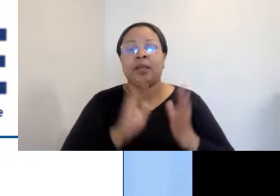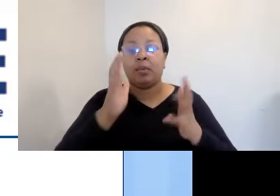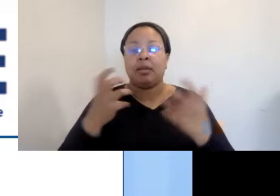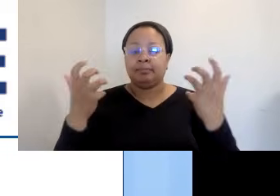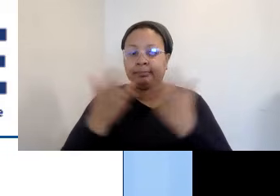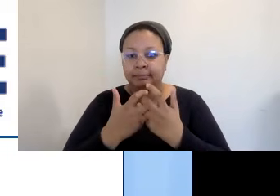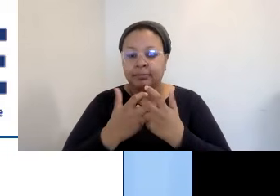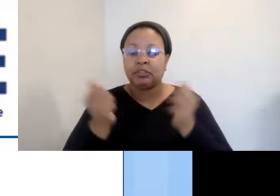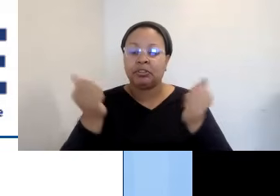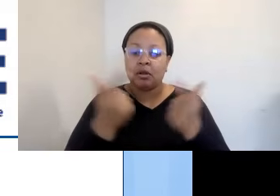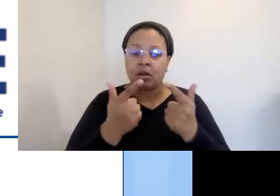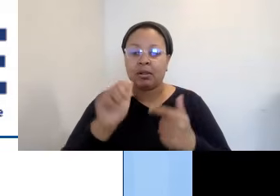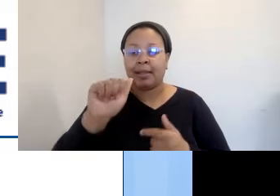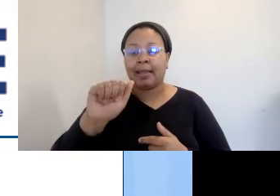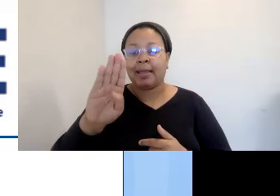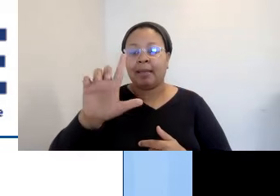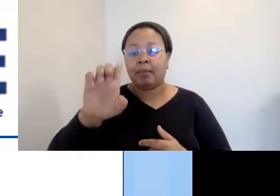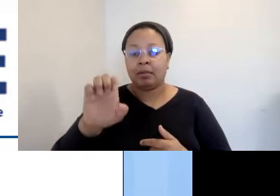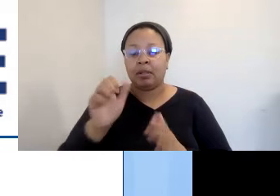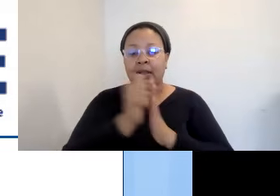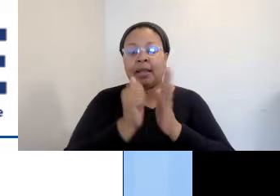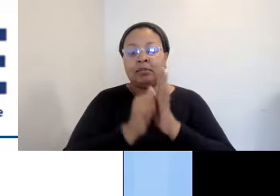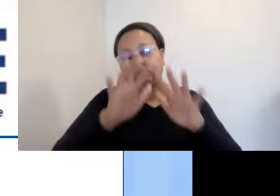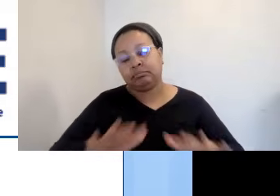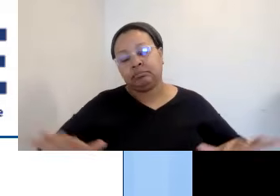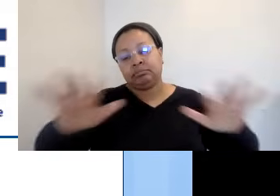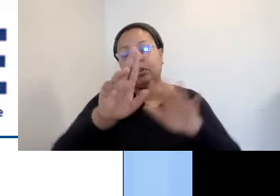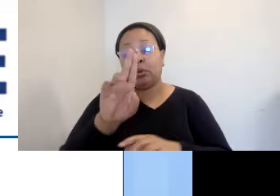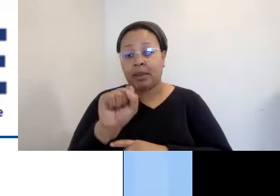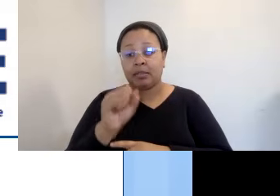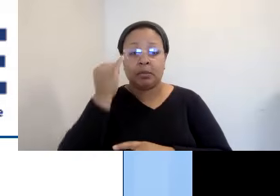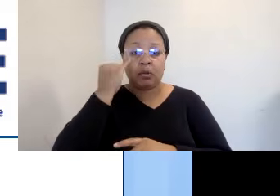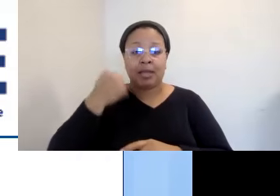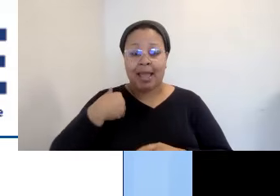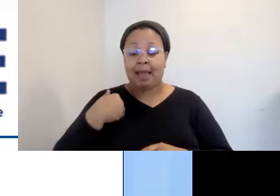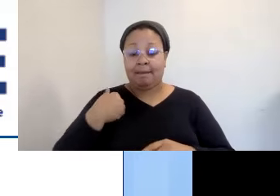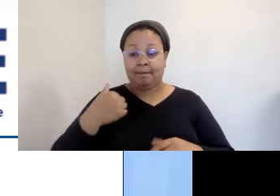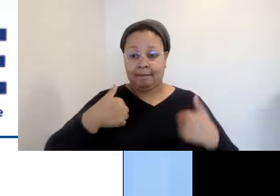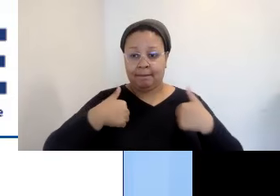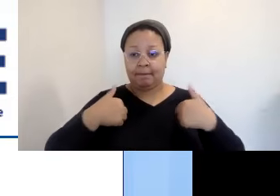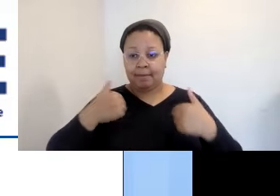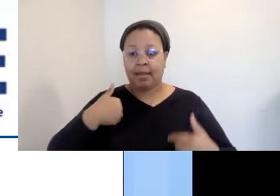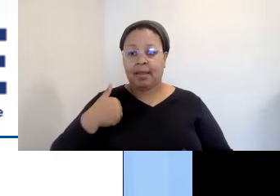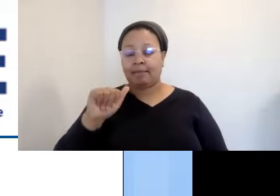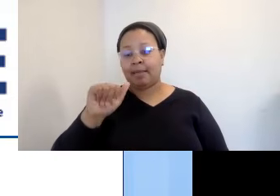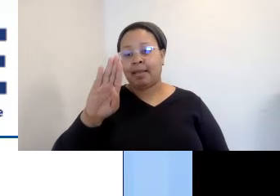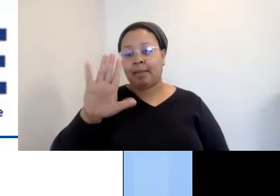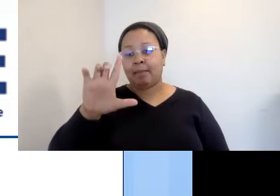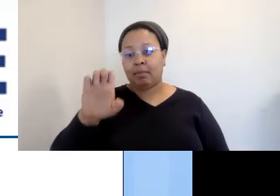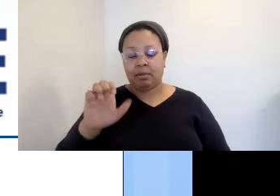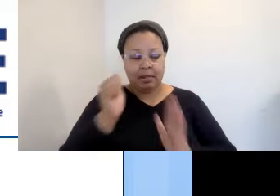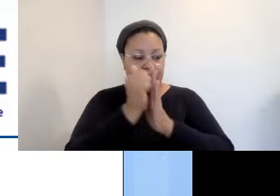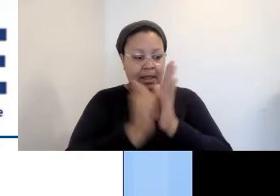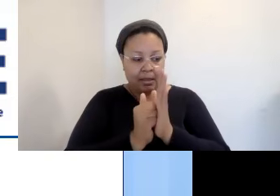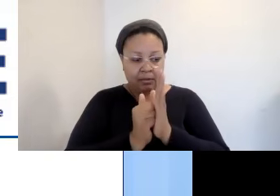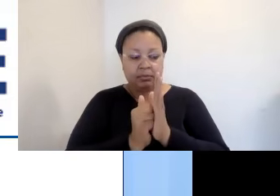ABLE accounts across the nation. So for instance, if I have an ABLE account and I'm also receiving supplemental